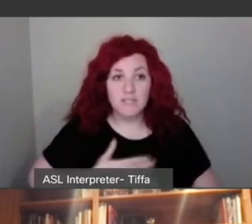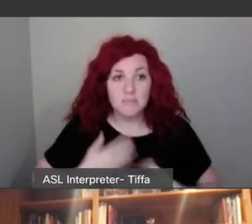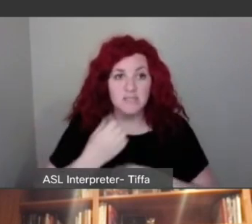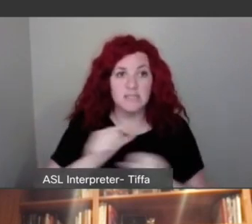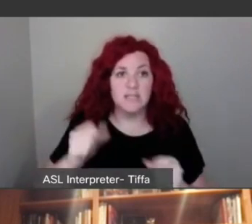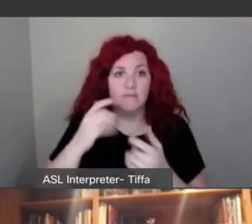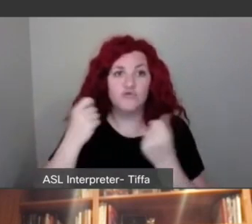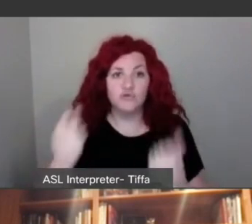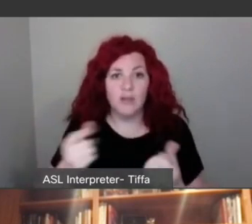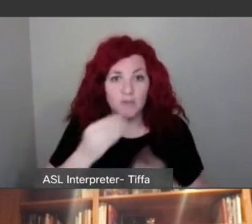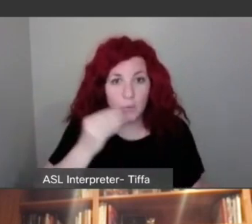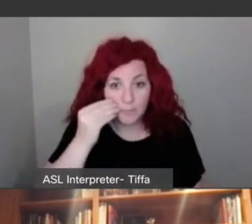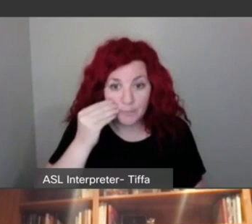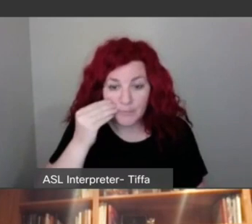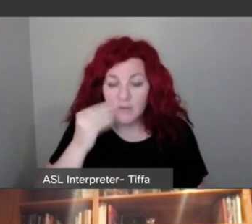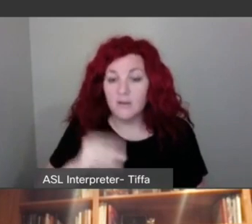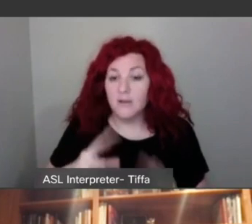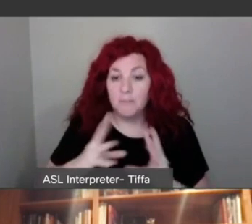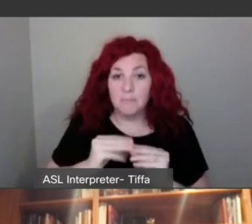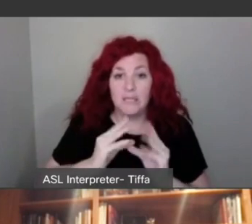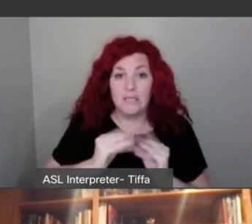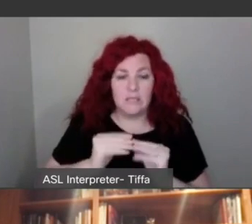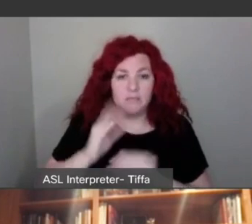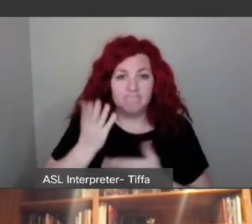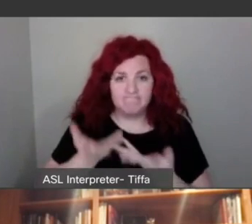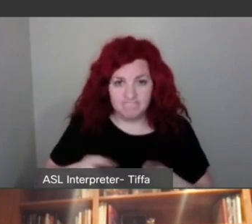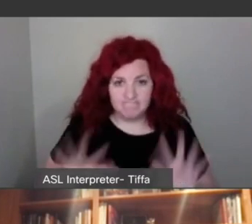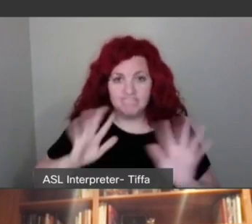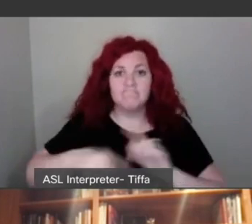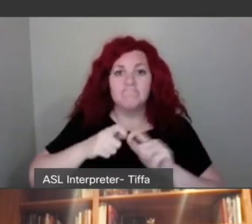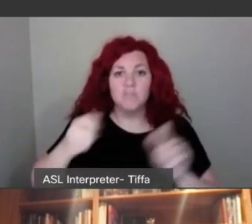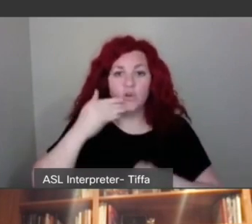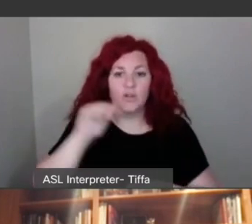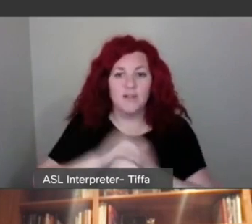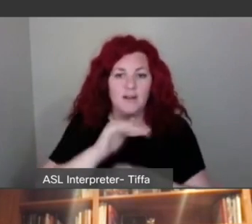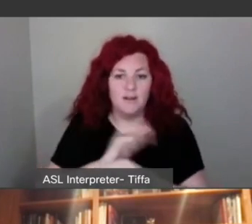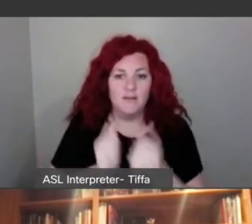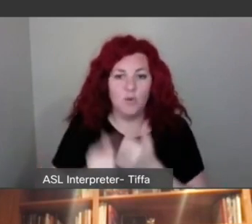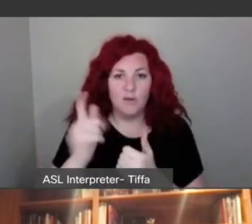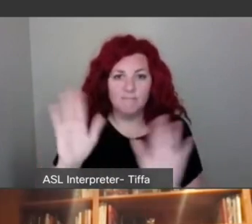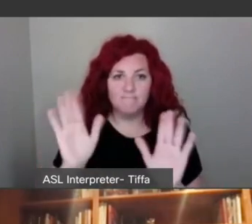travels home. So the meeting is adjourned, and good night, everybody. Thank you.